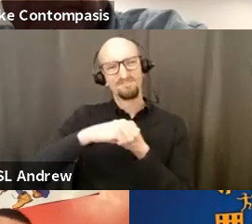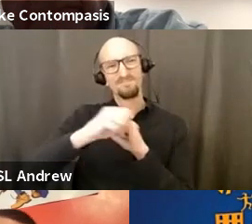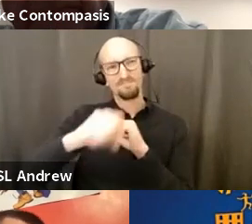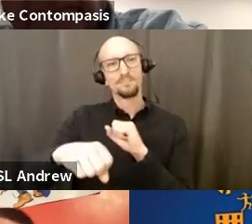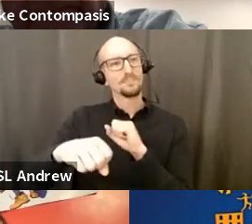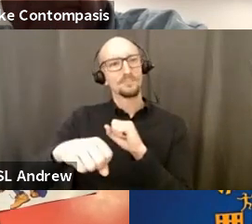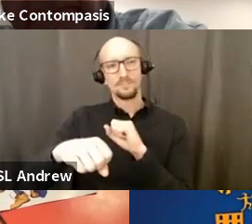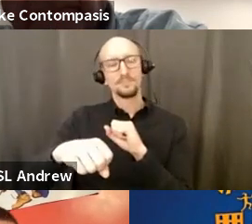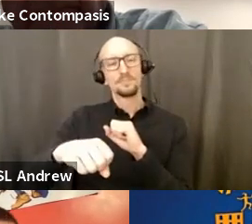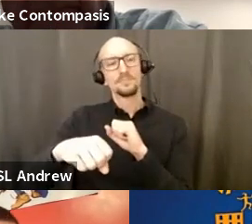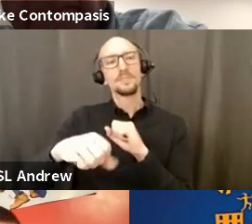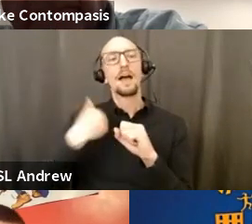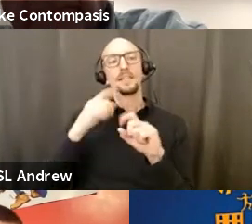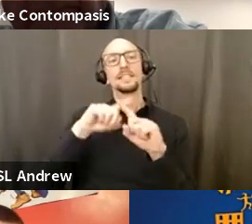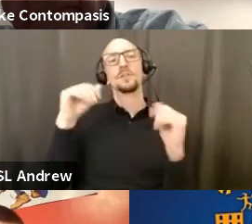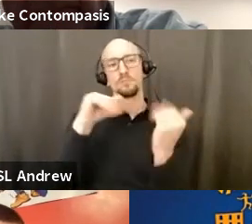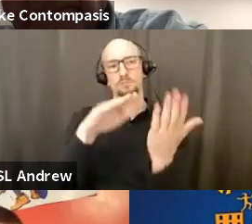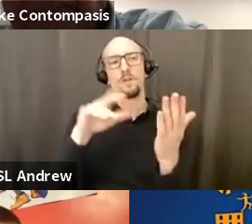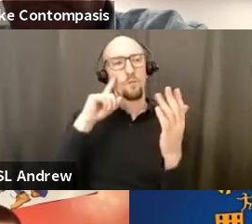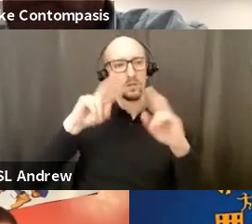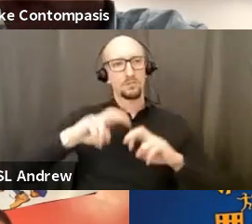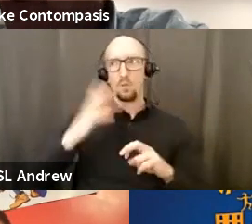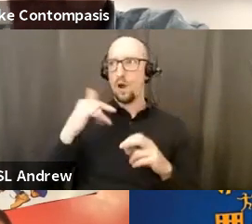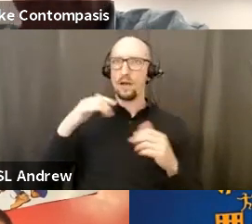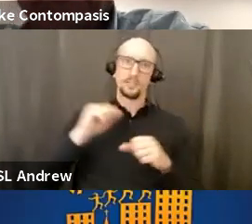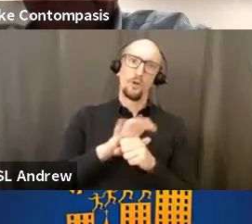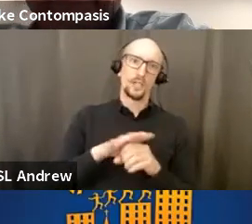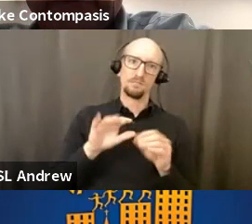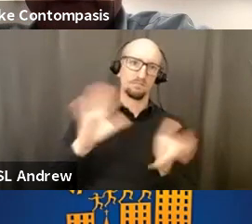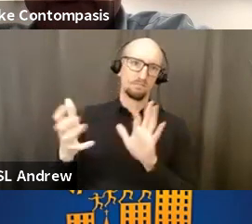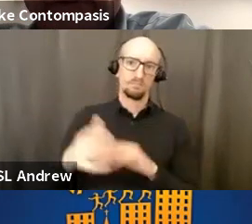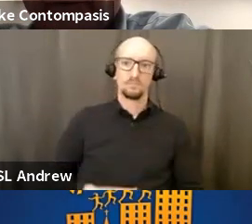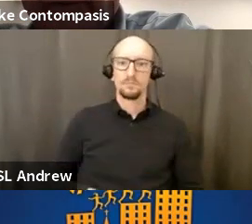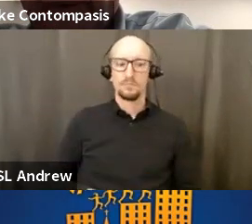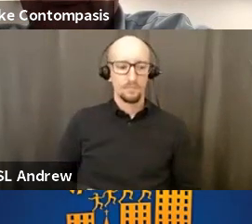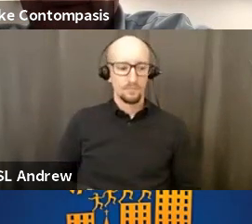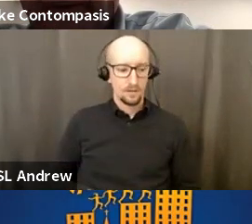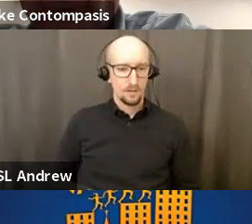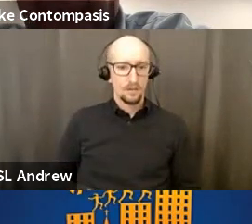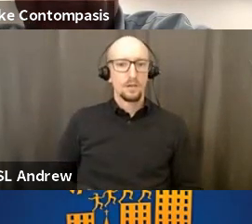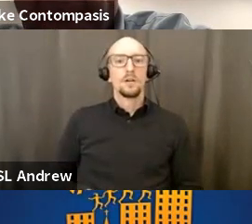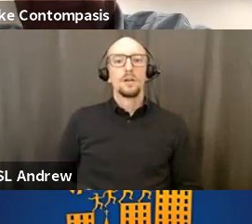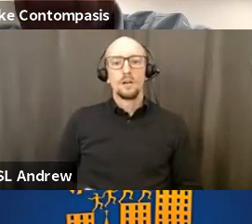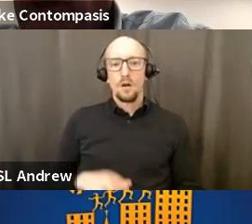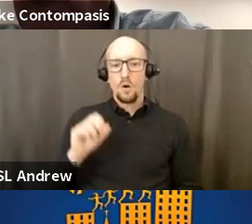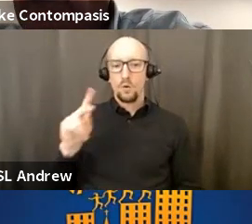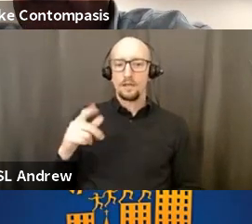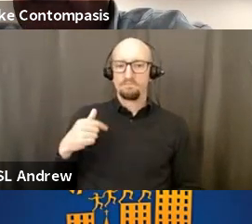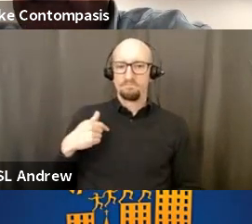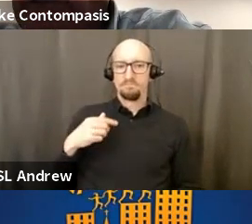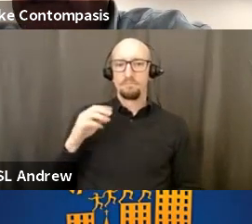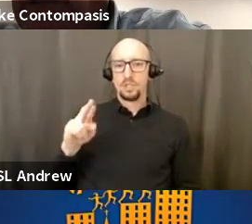not permanent year due to the current situation. So I agree. So if I'm hearing the group correctly,